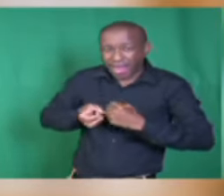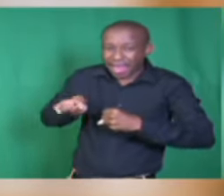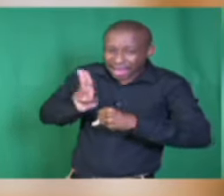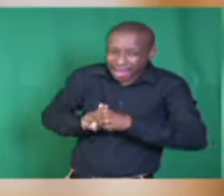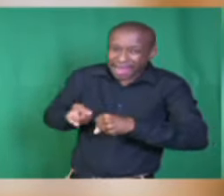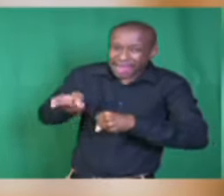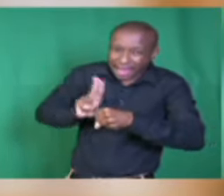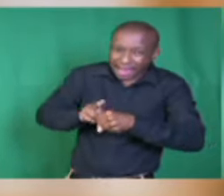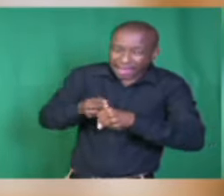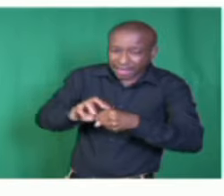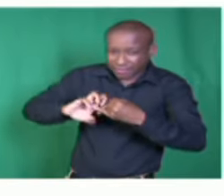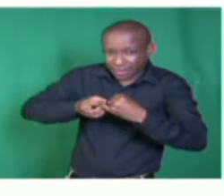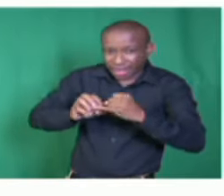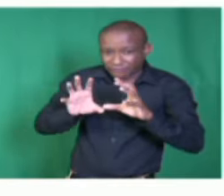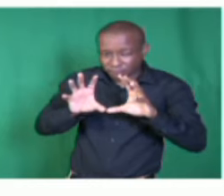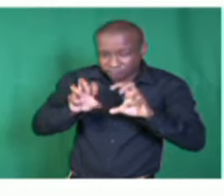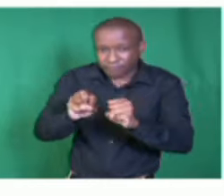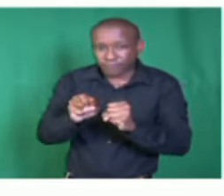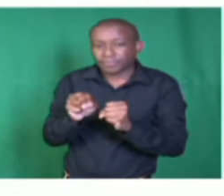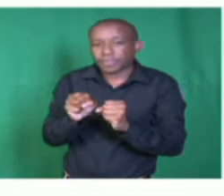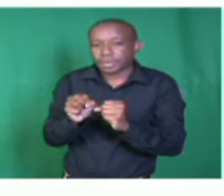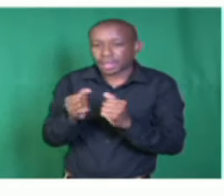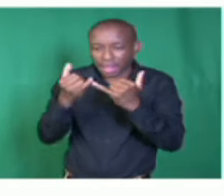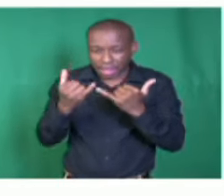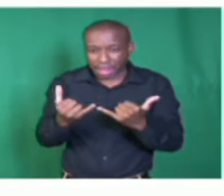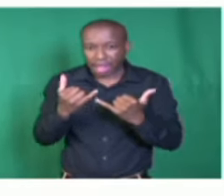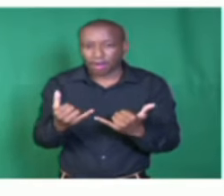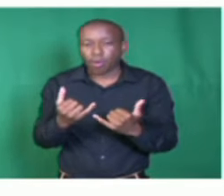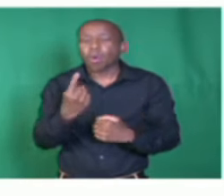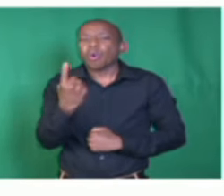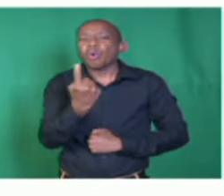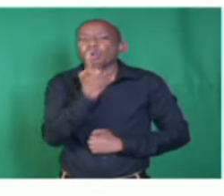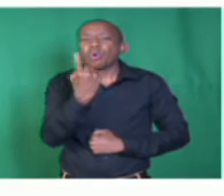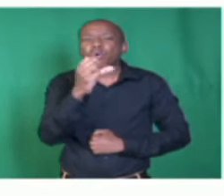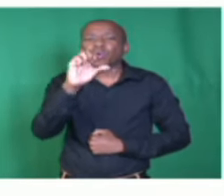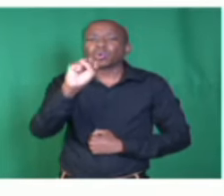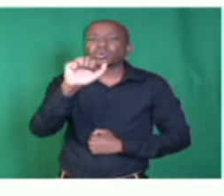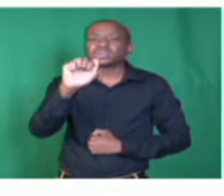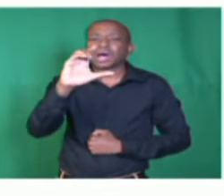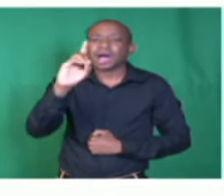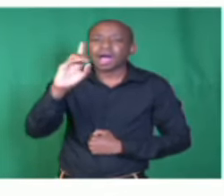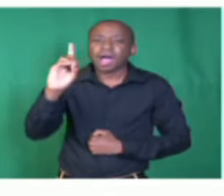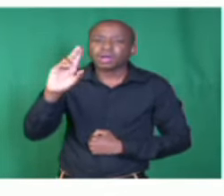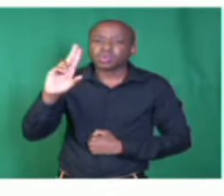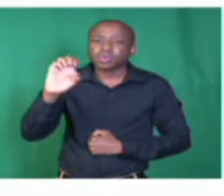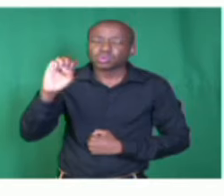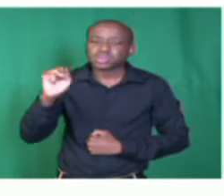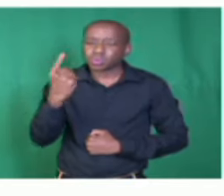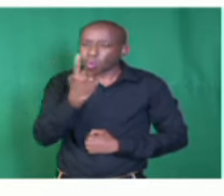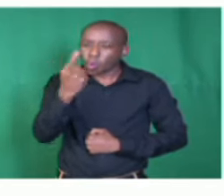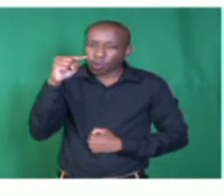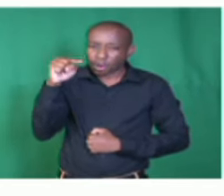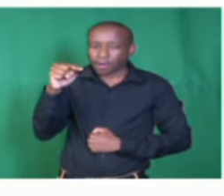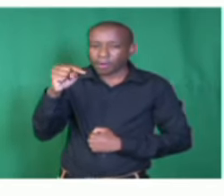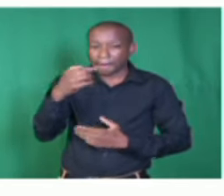Christ. Let us look at who the Sadducees were before we even look at the conflict